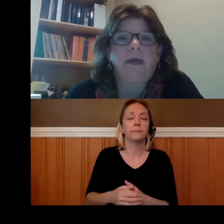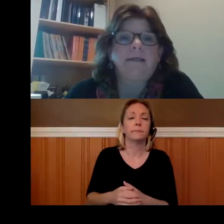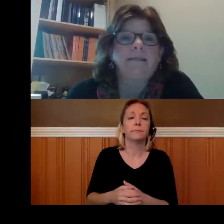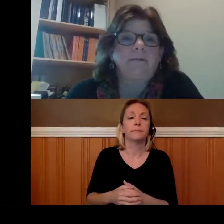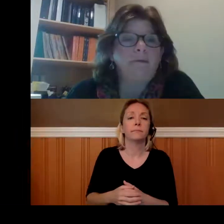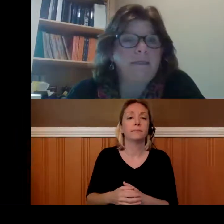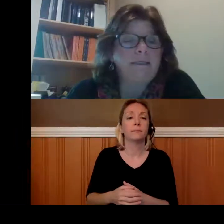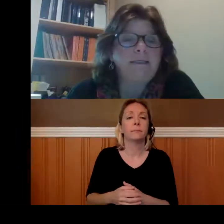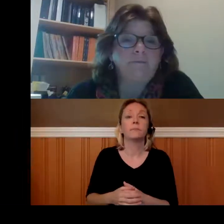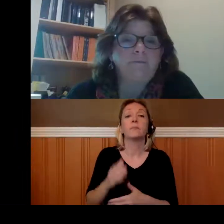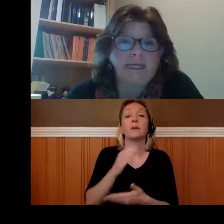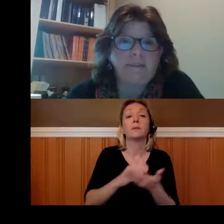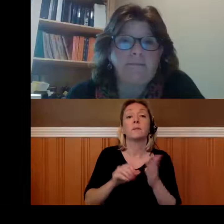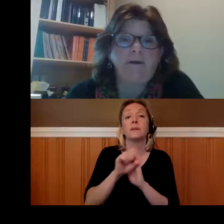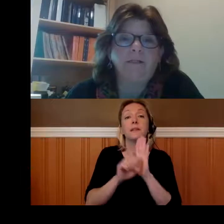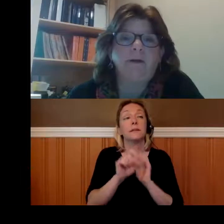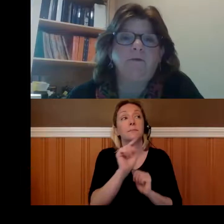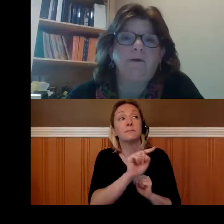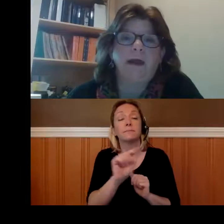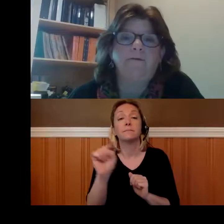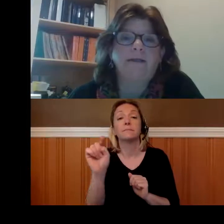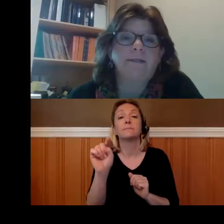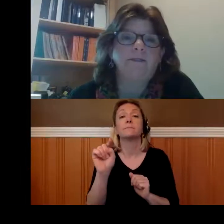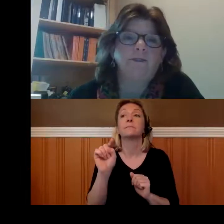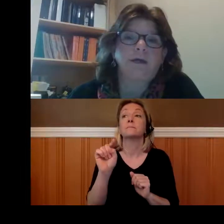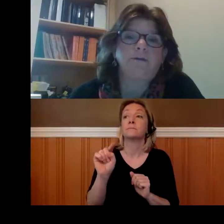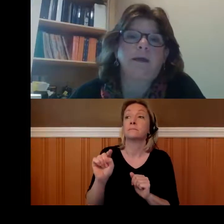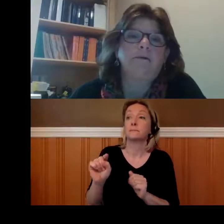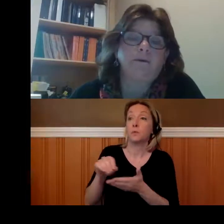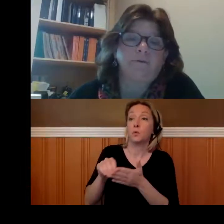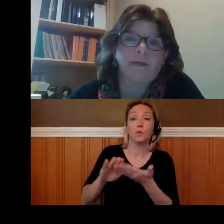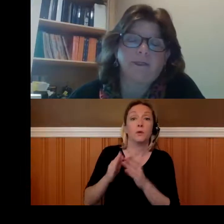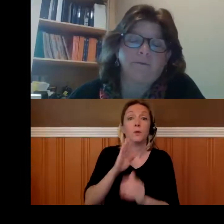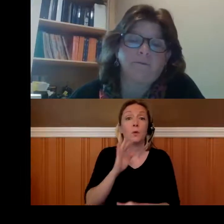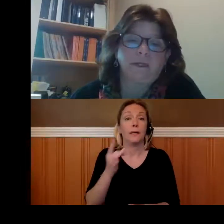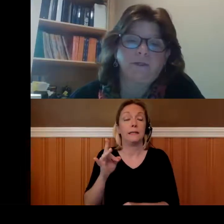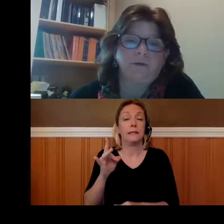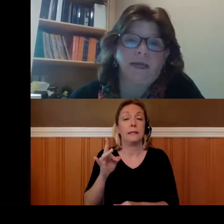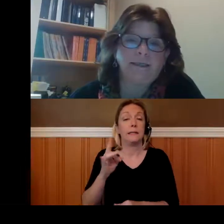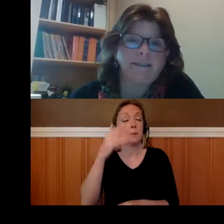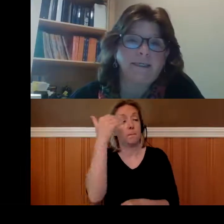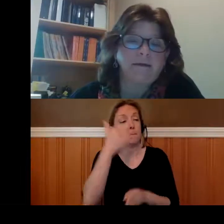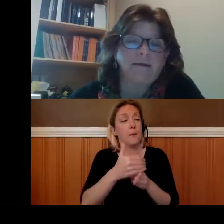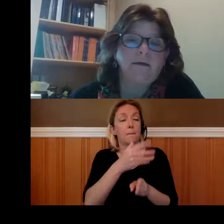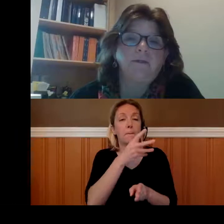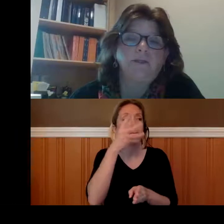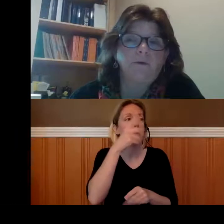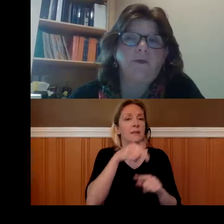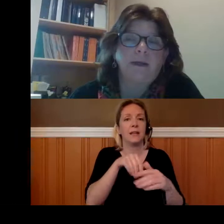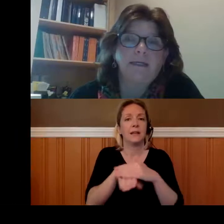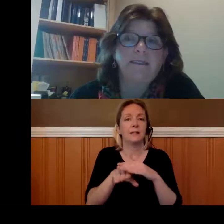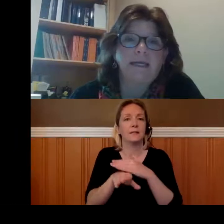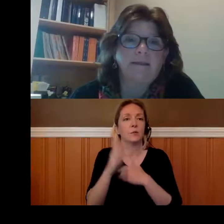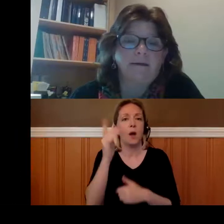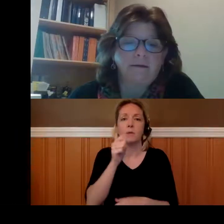from them. In some states, parents may no longer have access to a child's medical information when they turn 18. So you may need to get